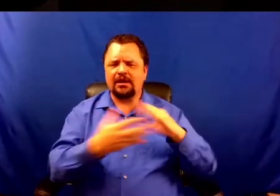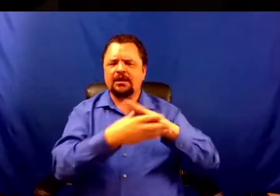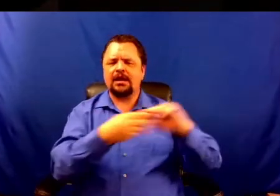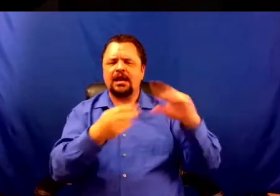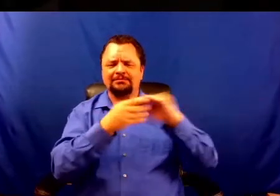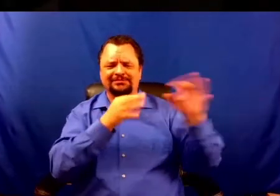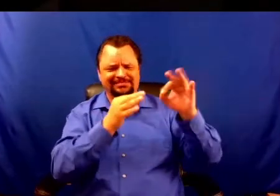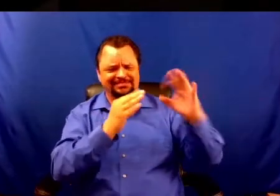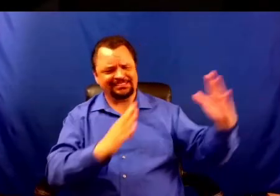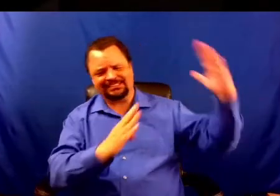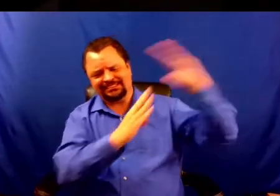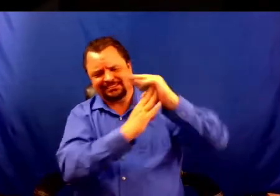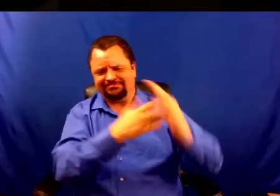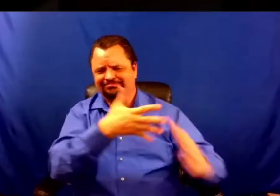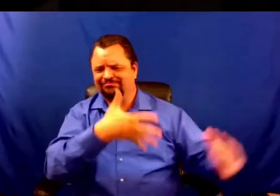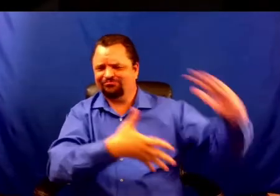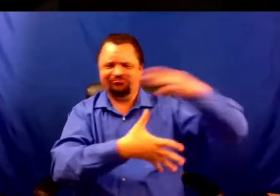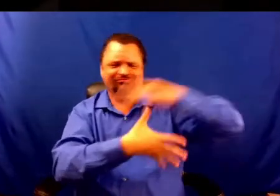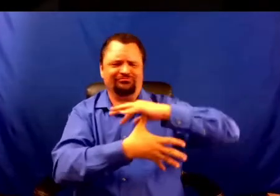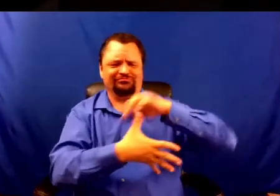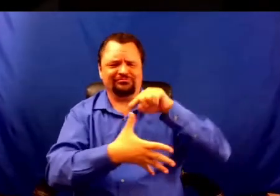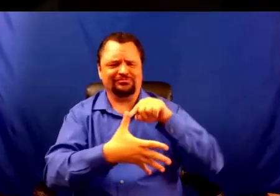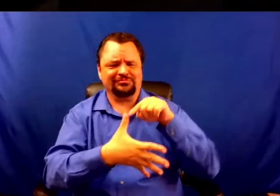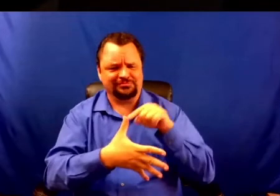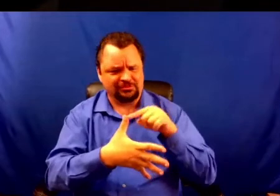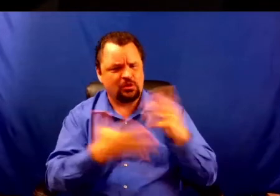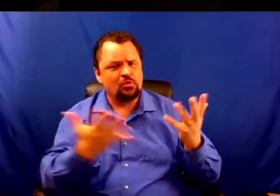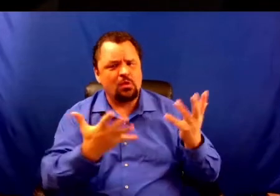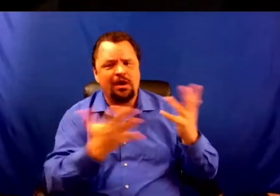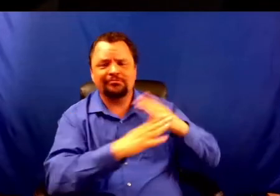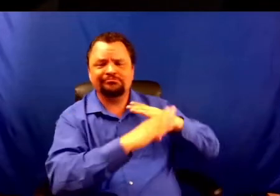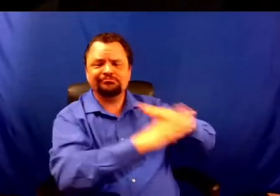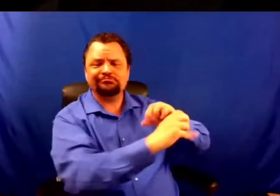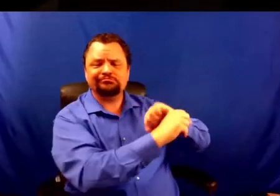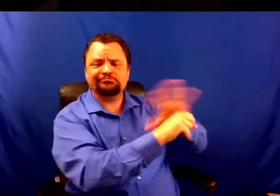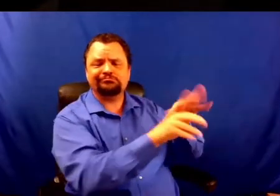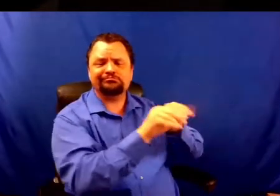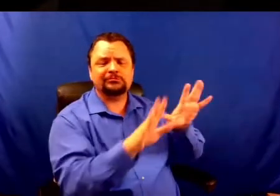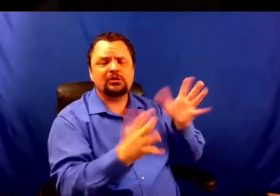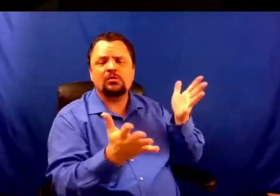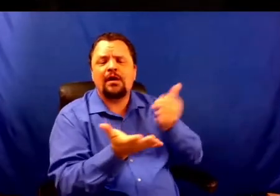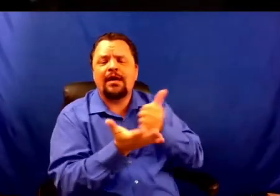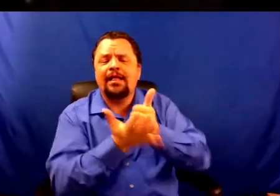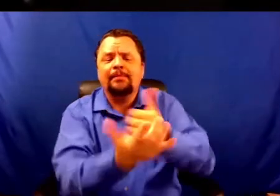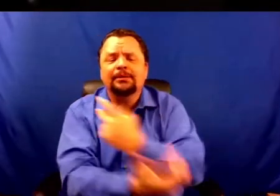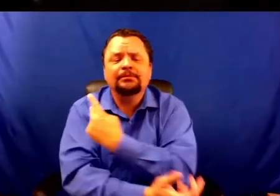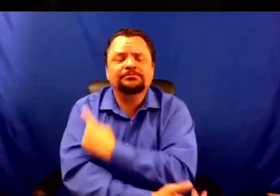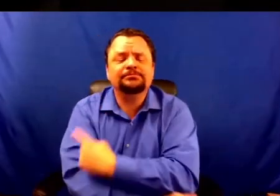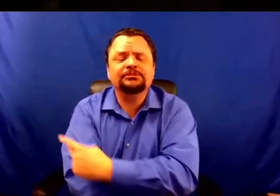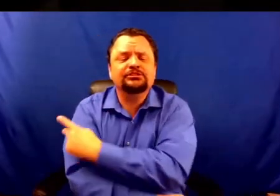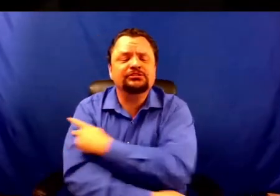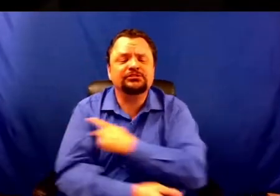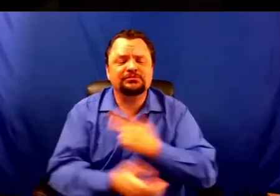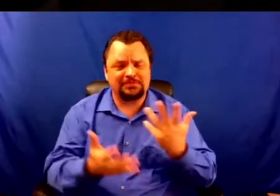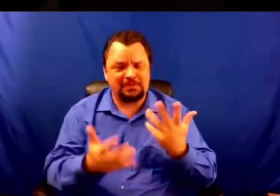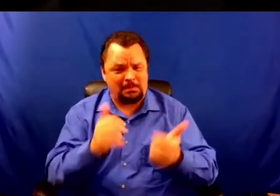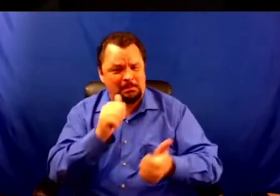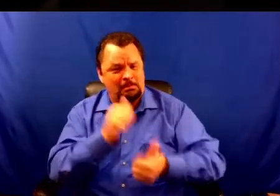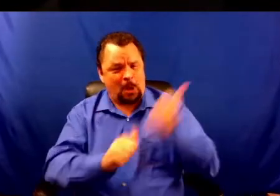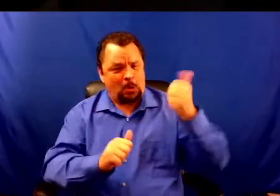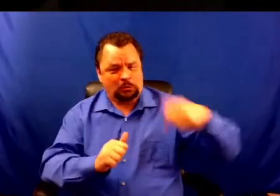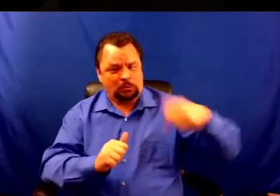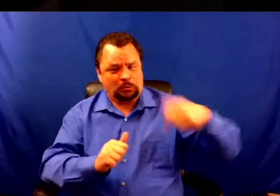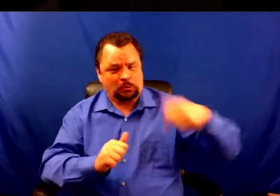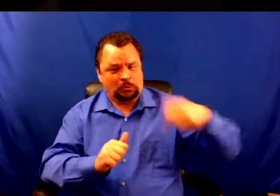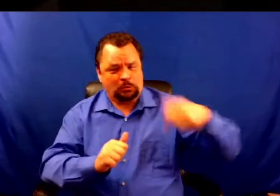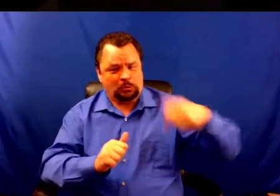this message first and foremost, because it is what is going to prevent patients the